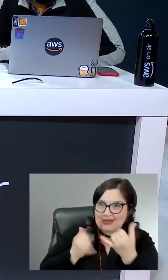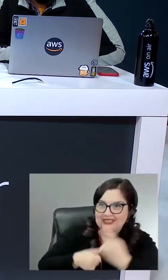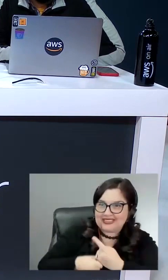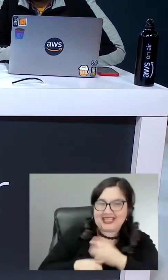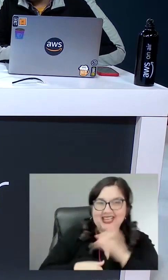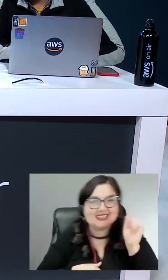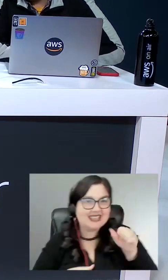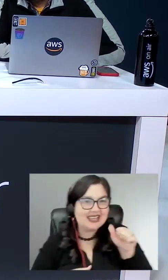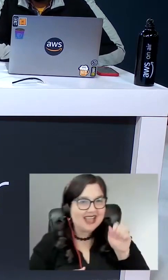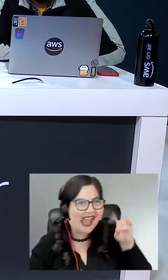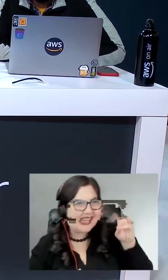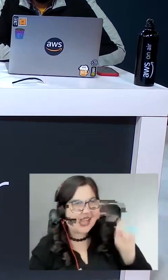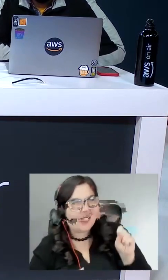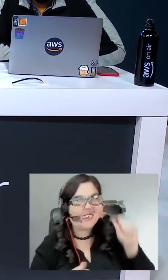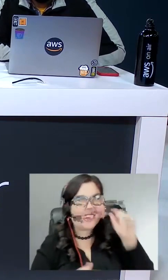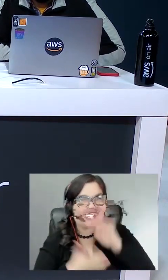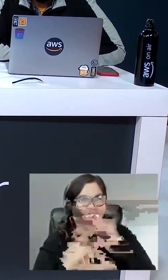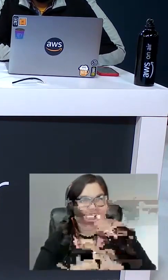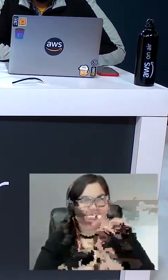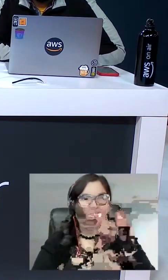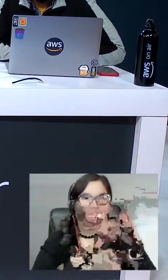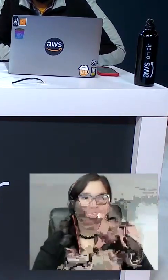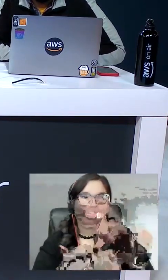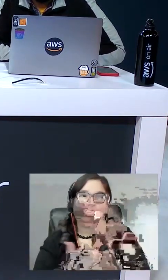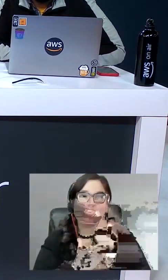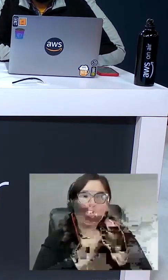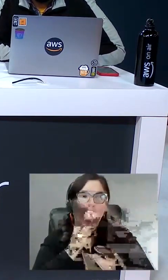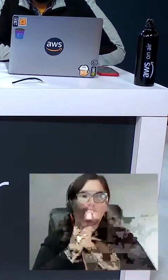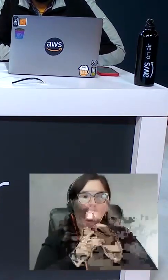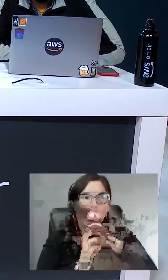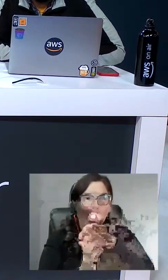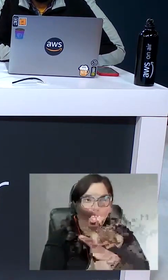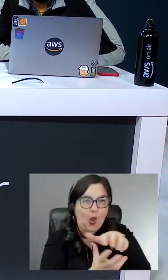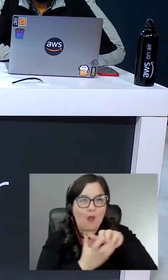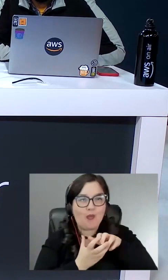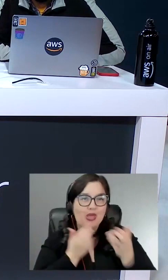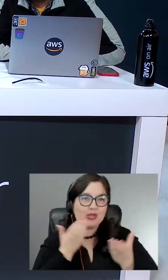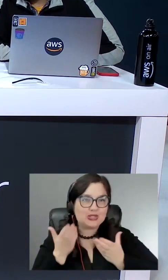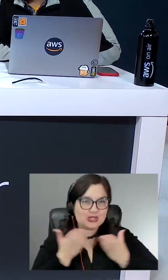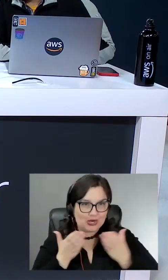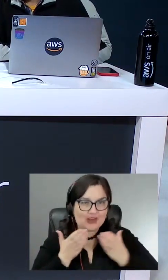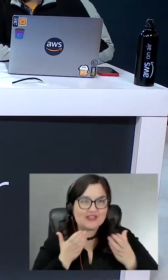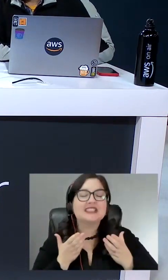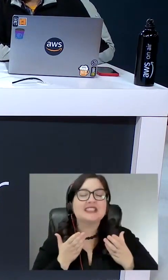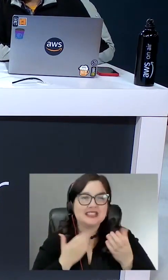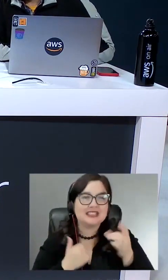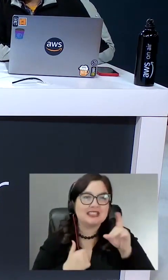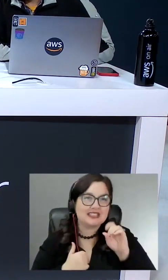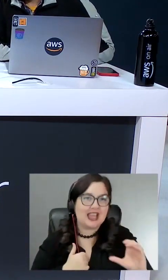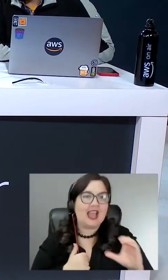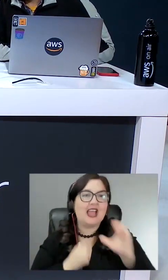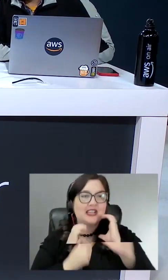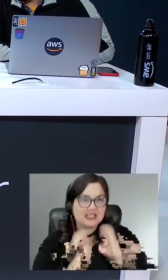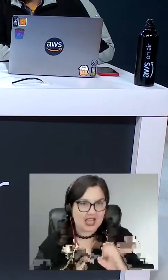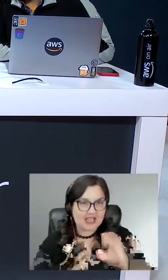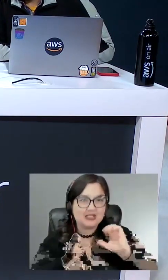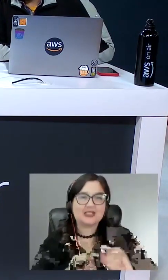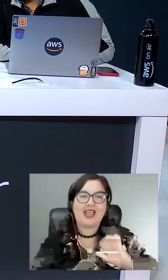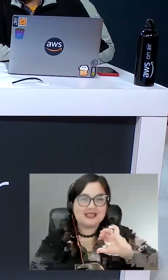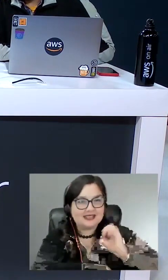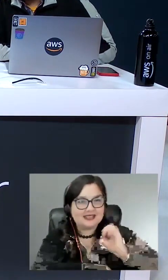WAN. And so it's a new global service we built within VPC. So it lets customers build global networks in minutes